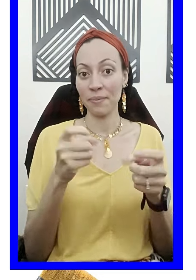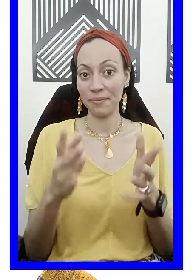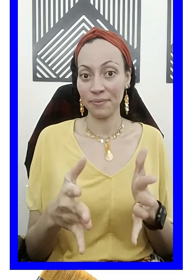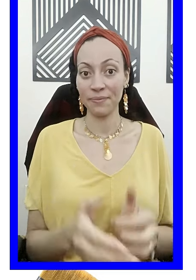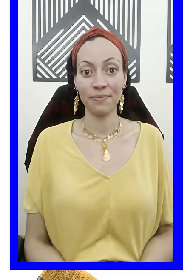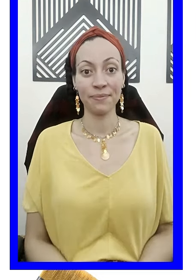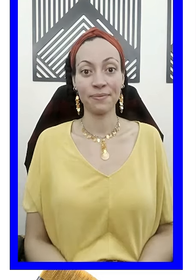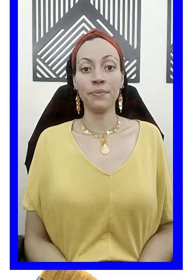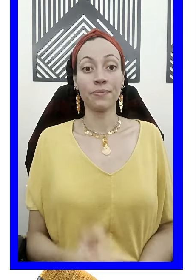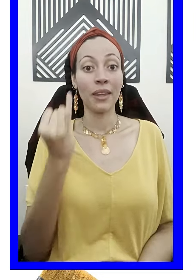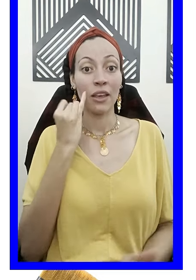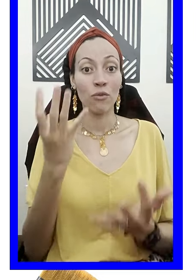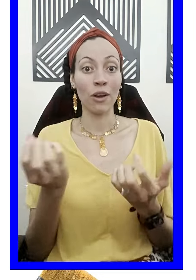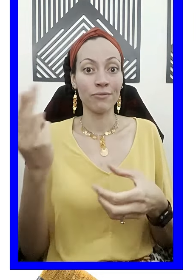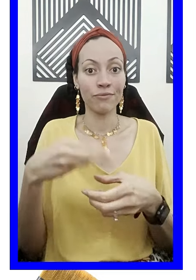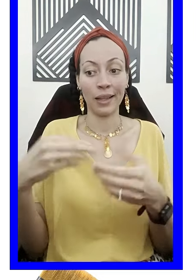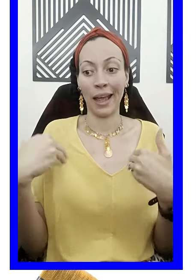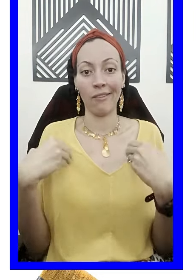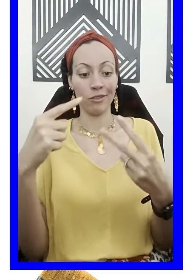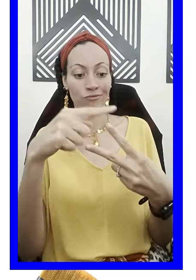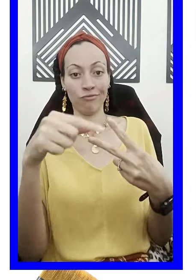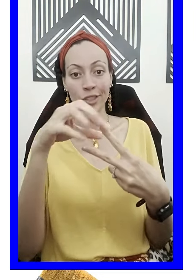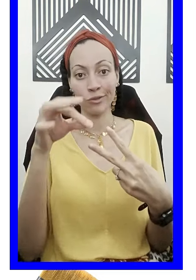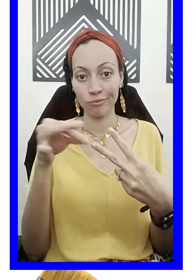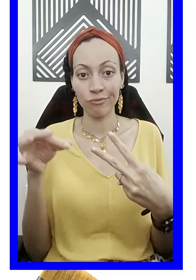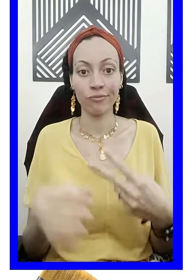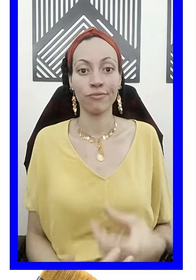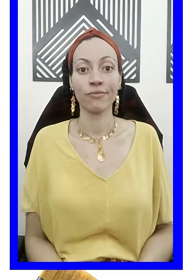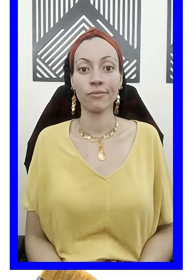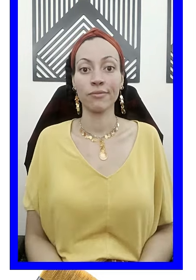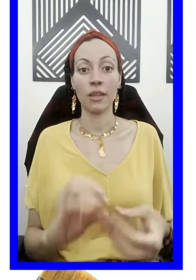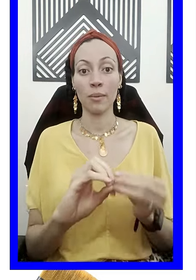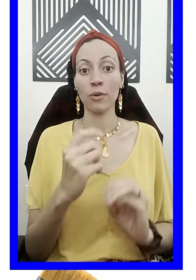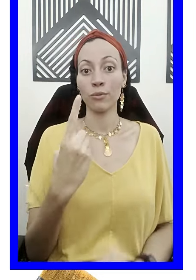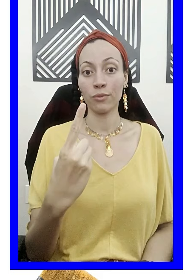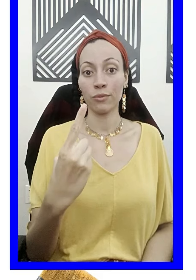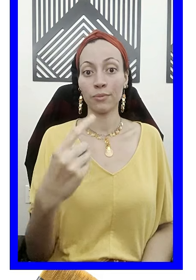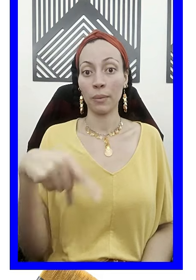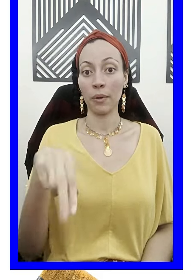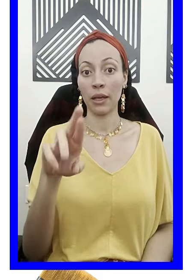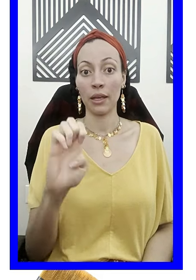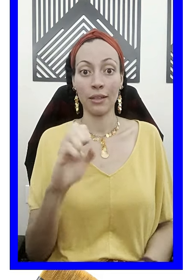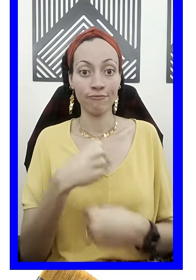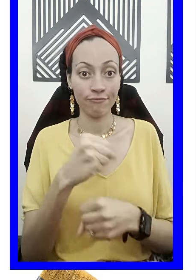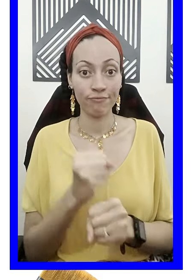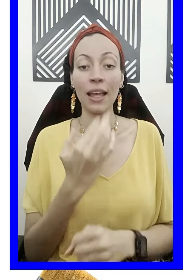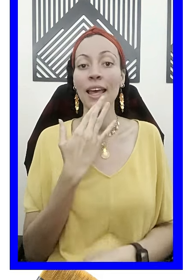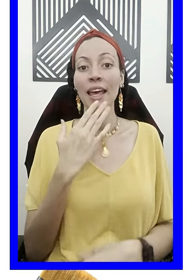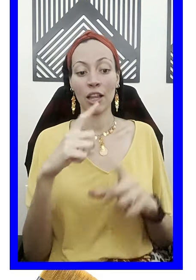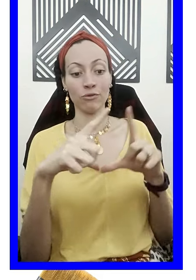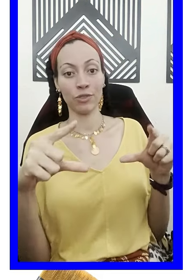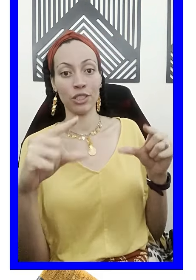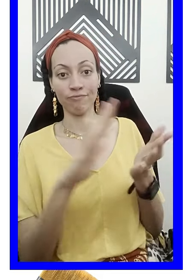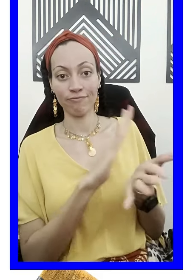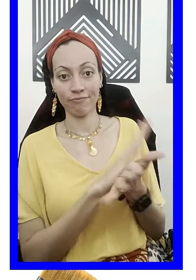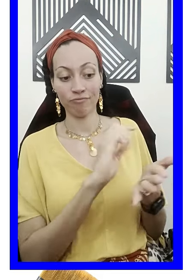pre-made coloring sheet, which I will have here at the Washawn office. Or option two is to create your own deaf-inspired artwork. There will be